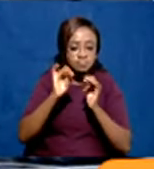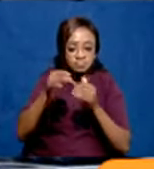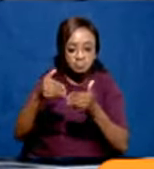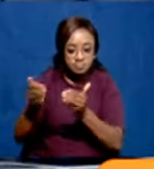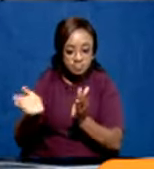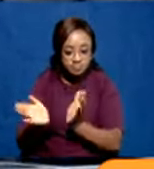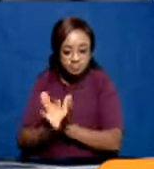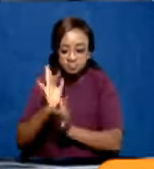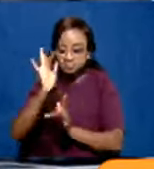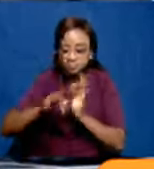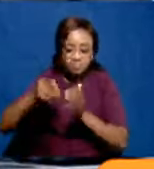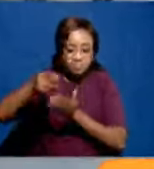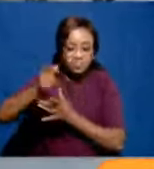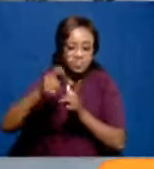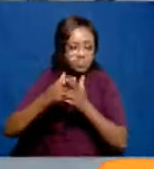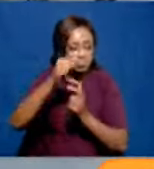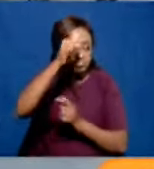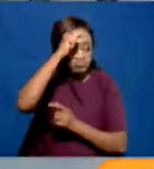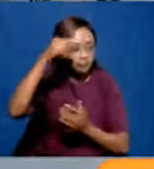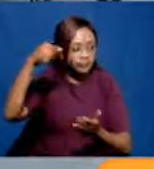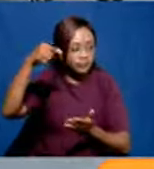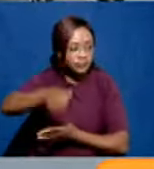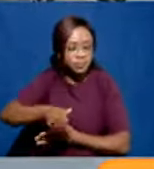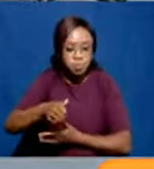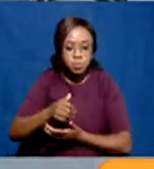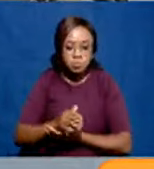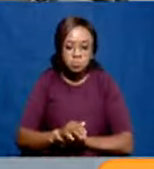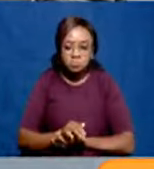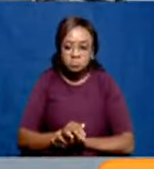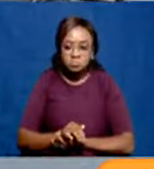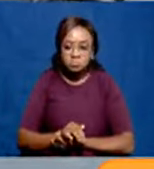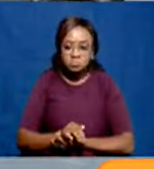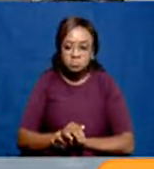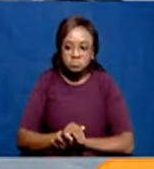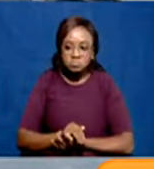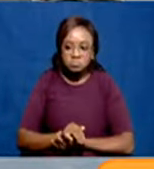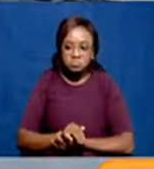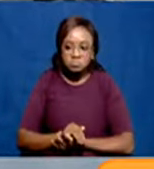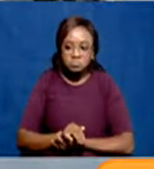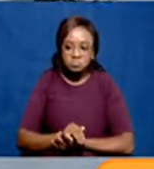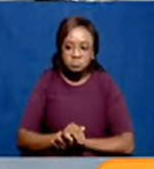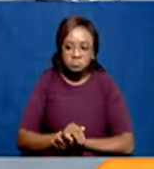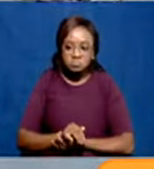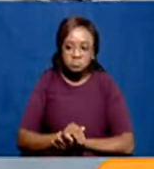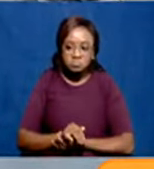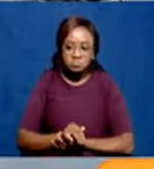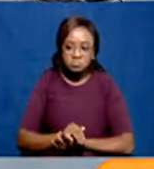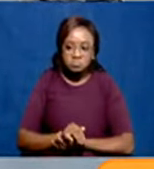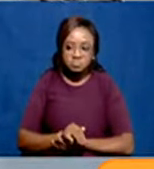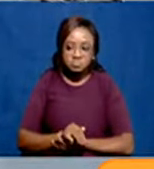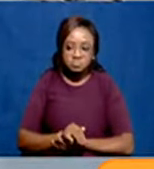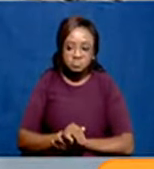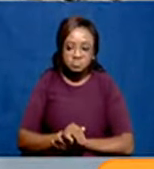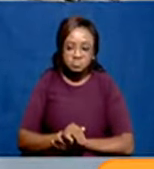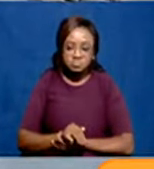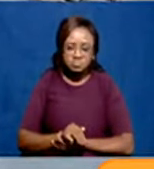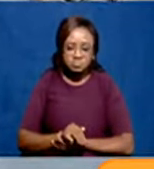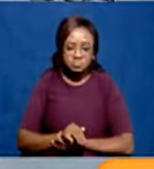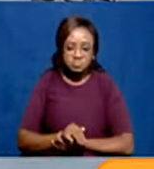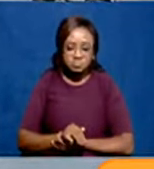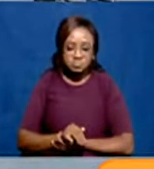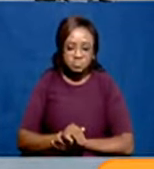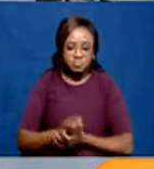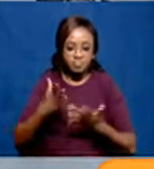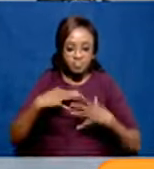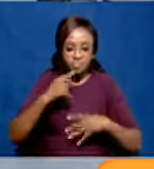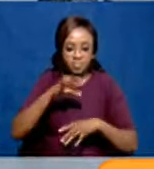the government pays? Yes. Unless no. Indigents. They talk about loan. They said loan. They don't say that you will pay. Indigents. Indigents. The people who get loans